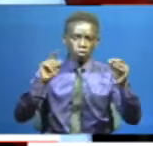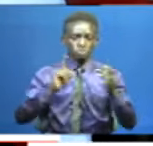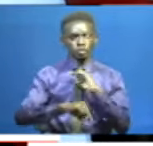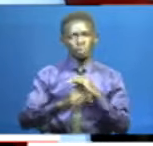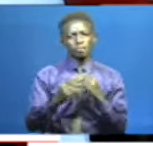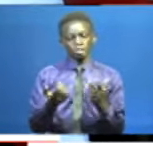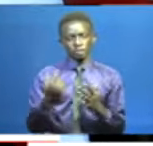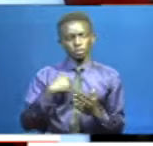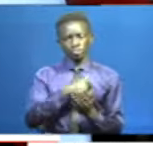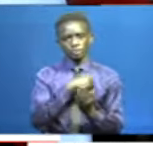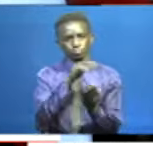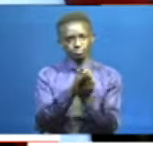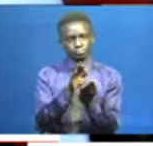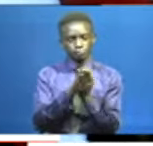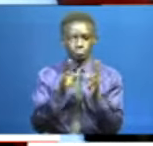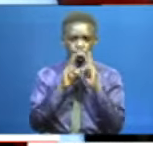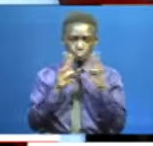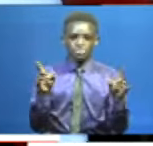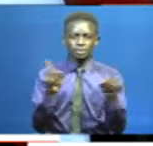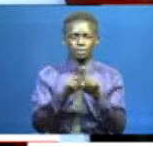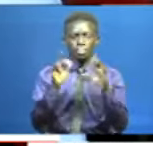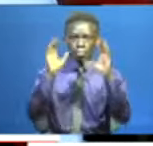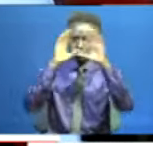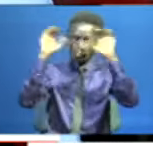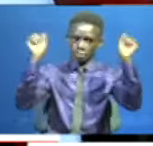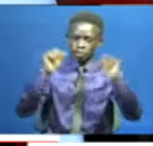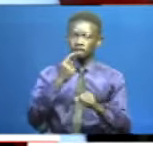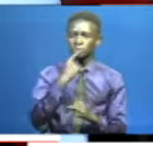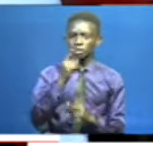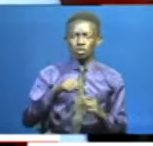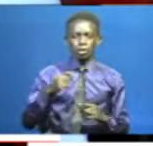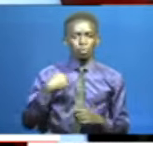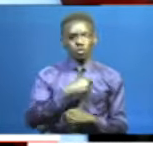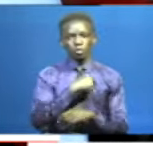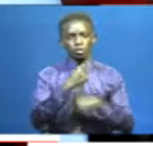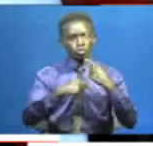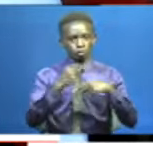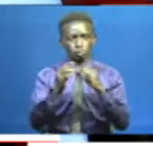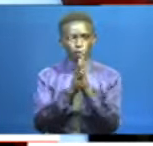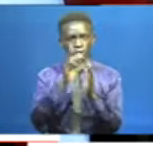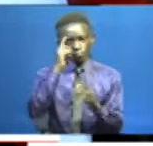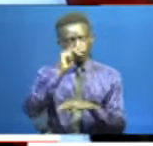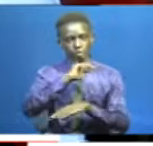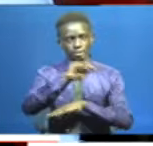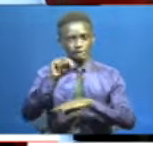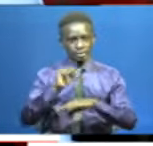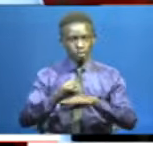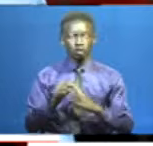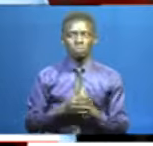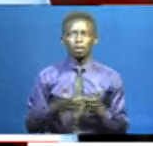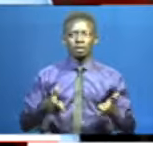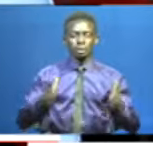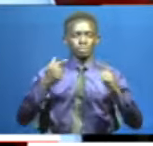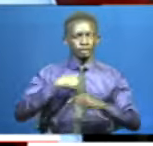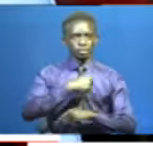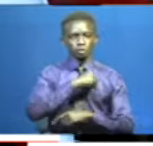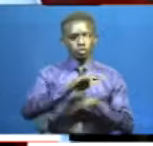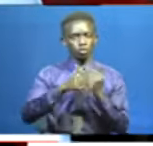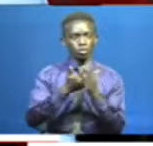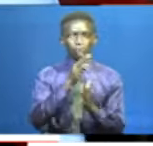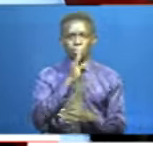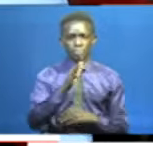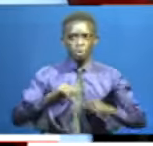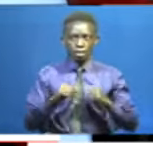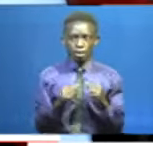And let us, as the President has said, let us keep praying for the nation, and let us be happy. And for